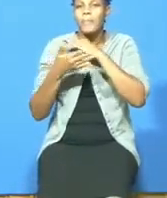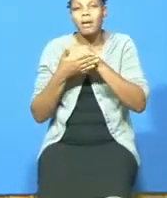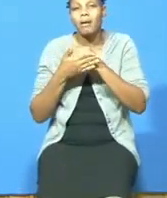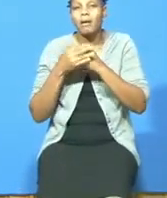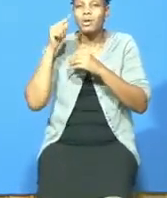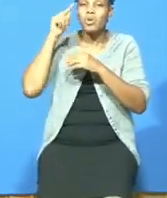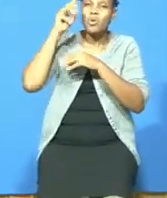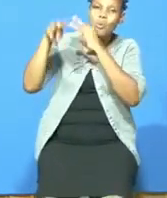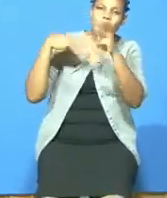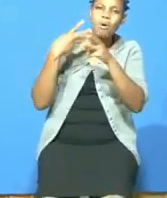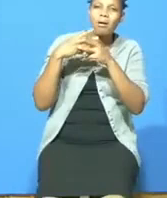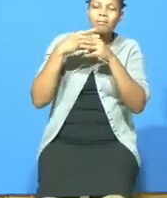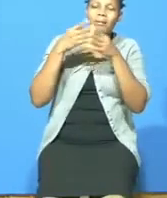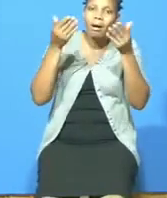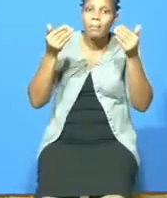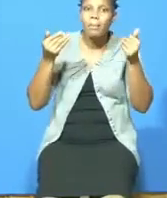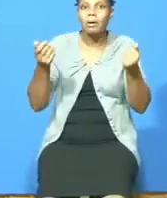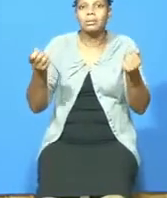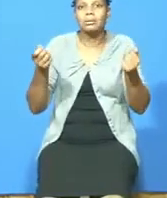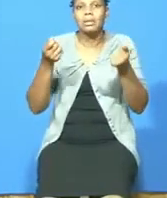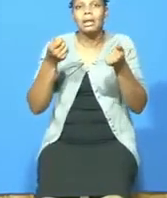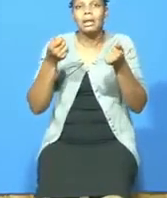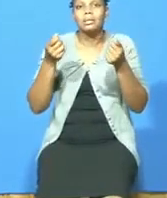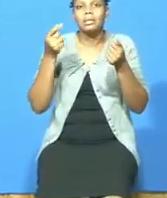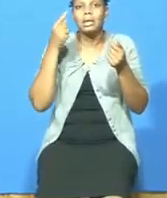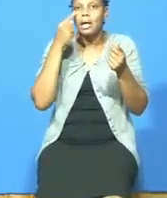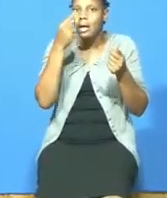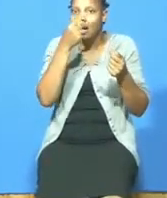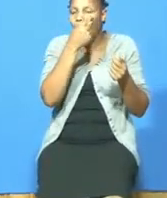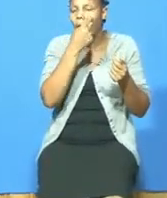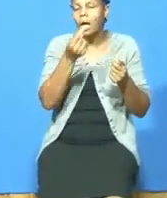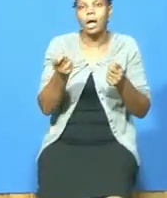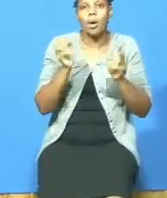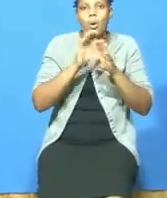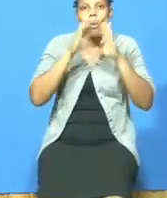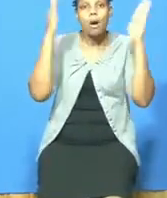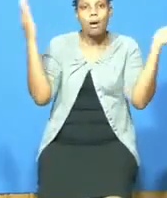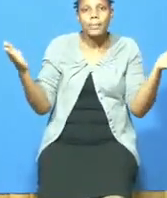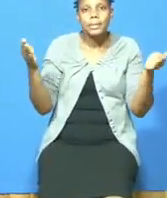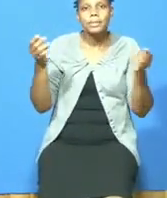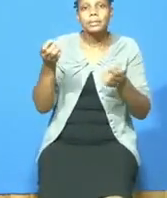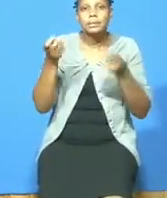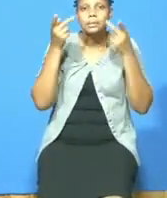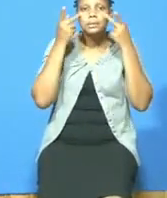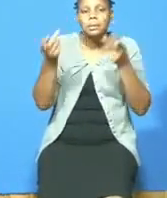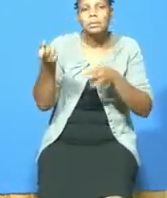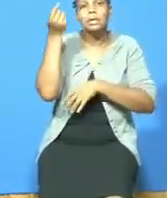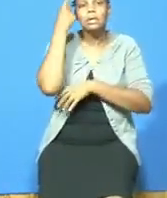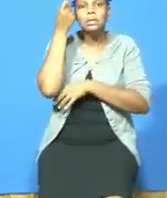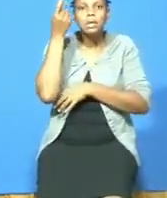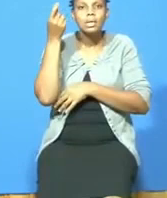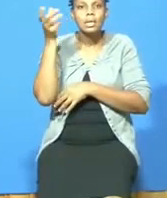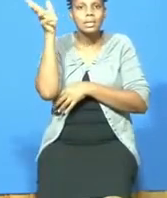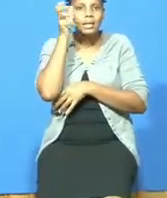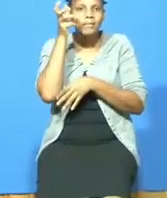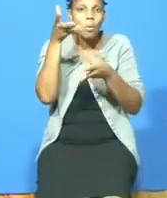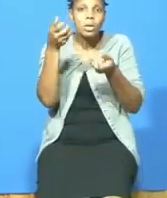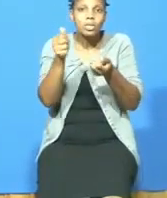us open our eyes and see that the devil wants to destroy this